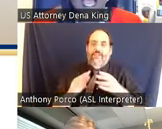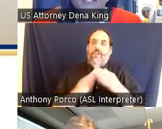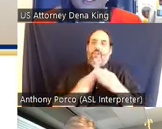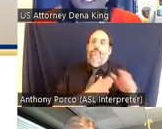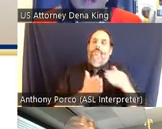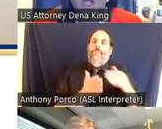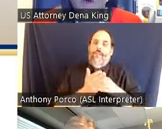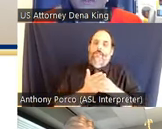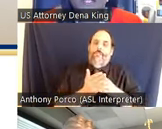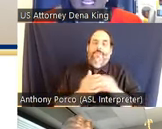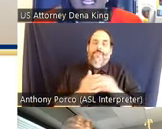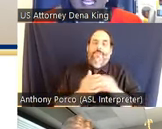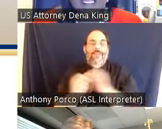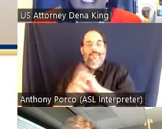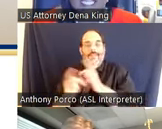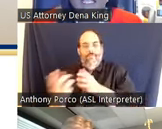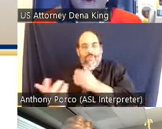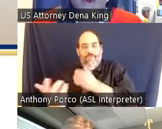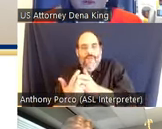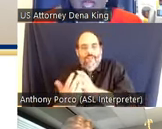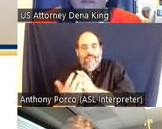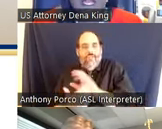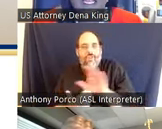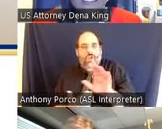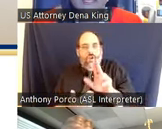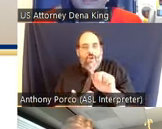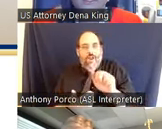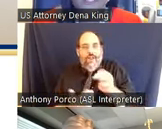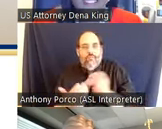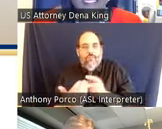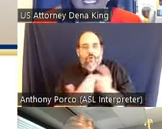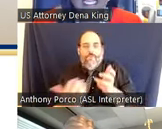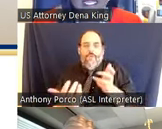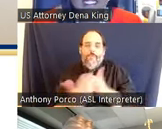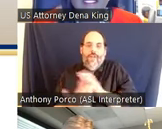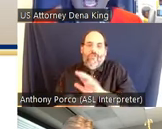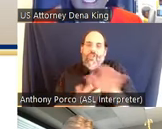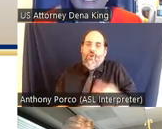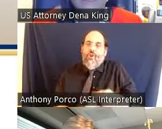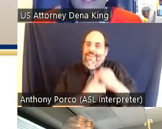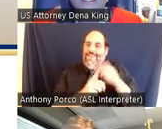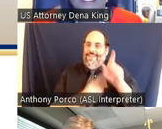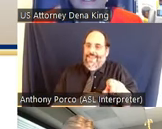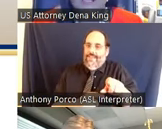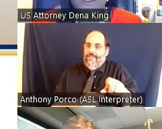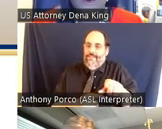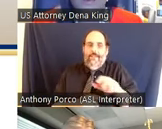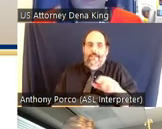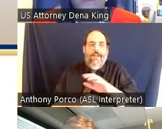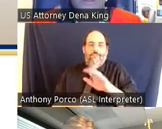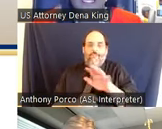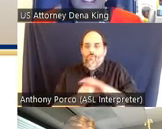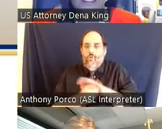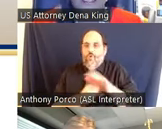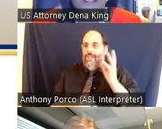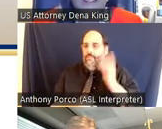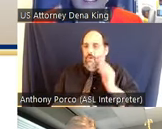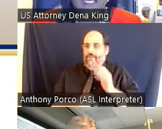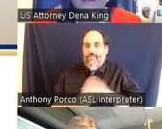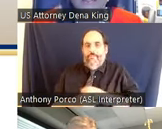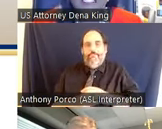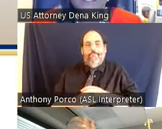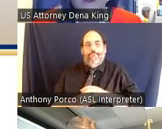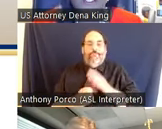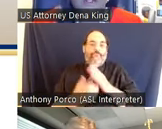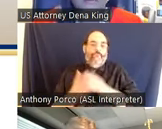district tailors their own United Against Hate program to meet the unique needs and experiences of the local community.